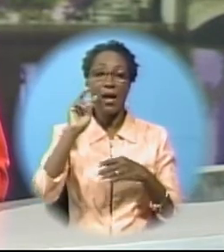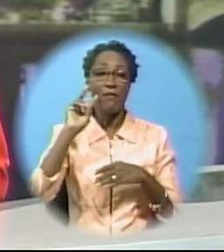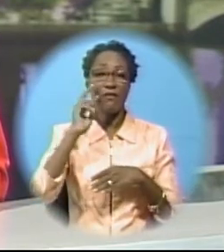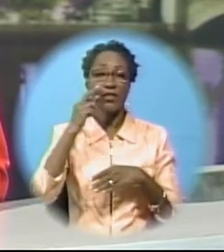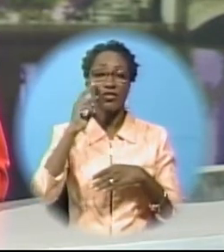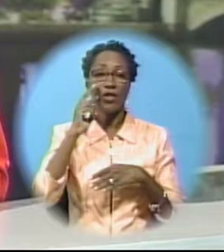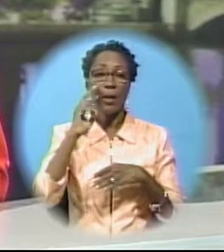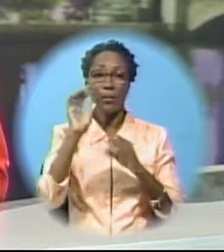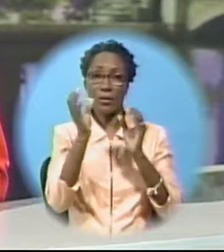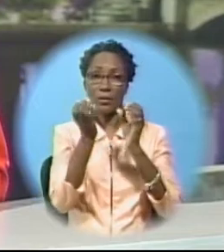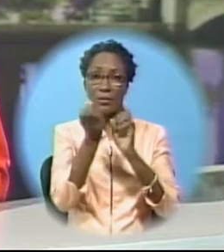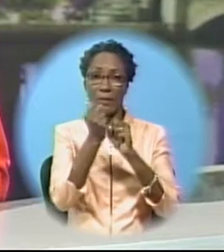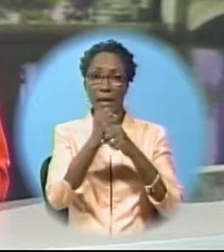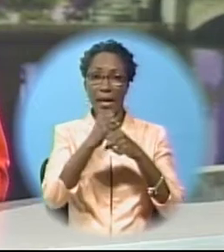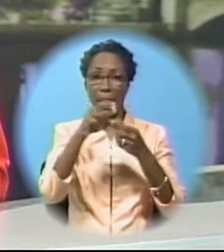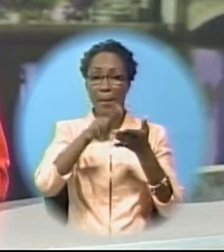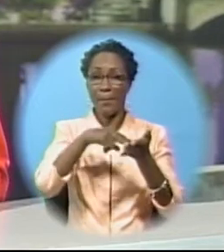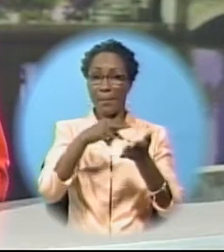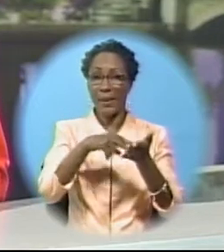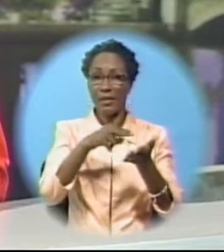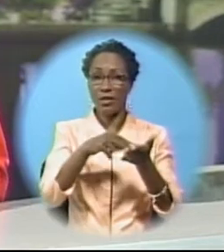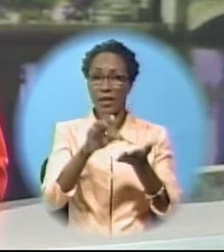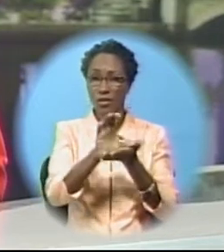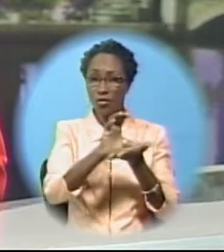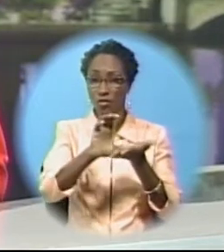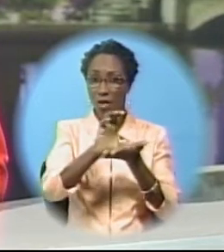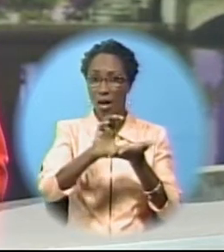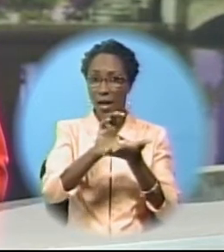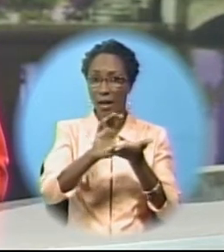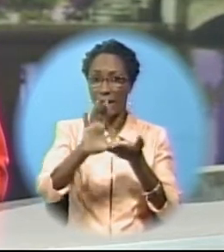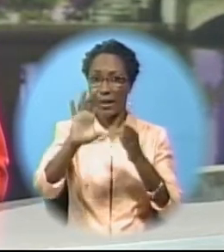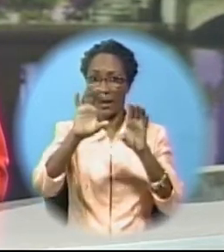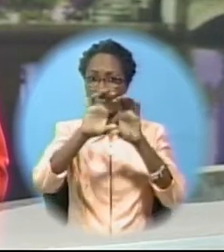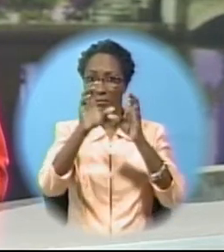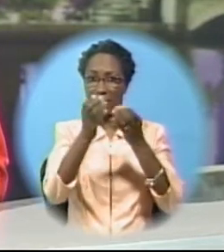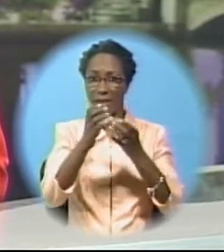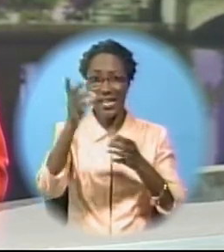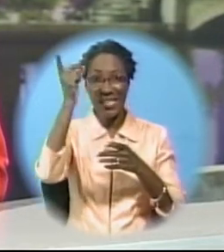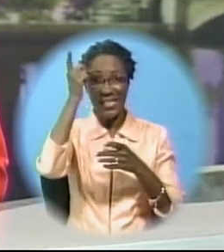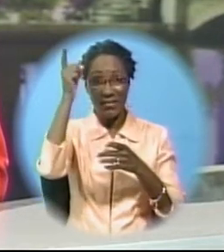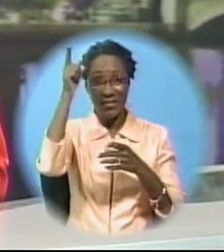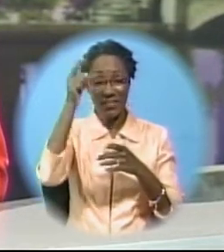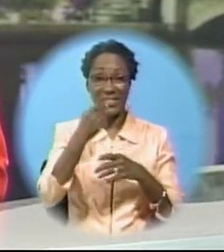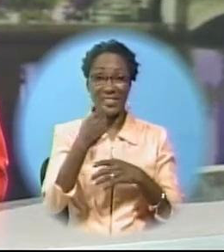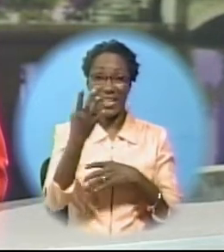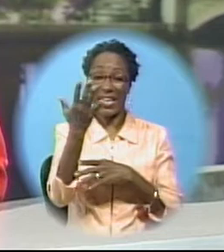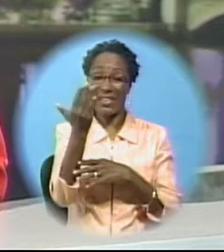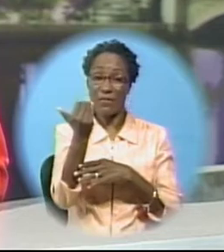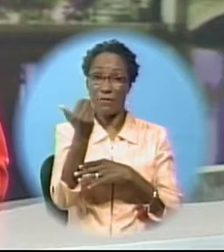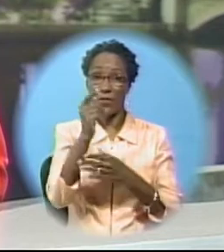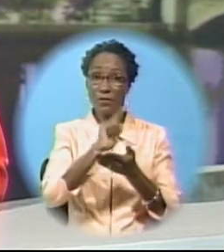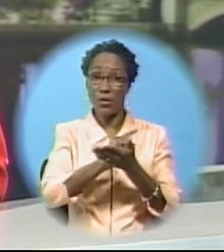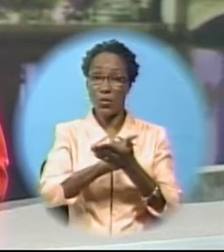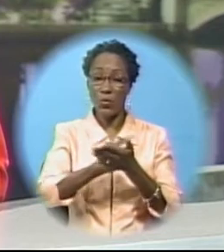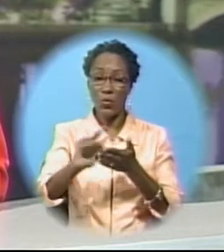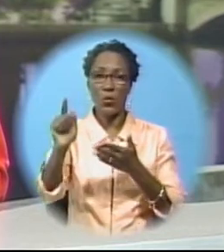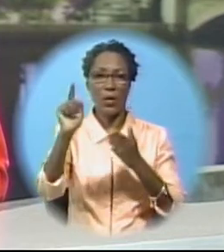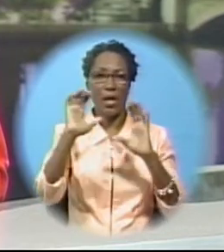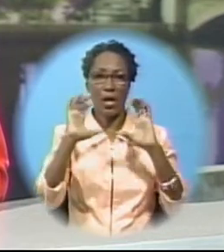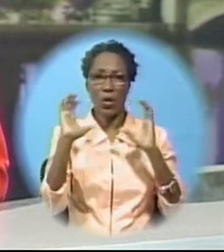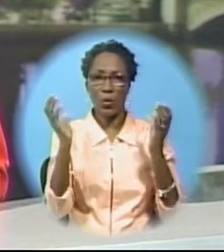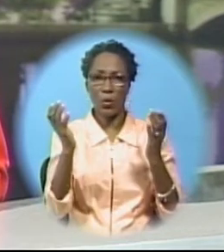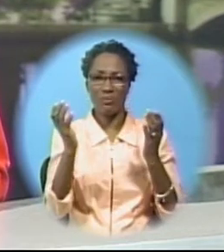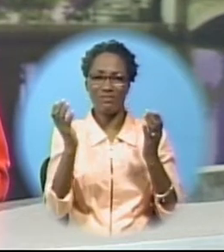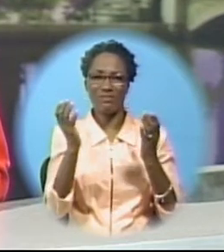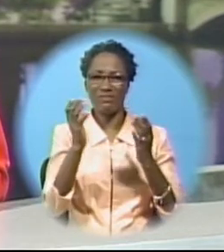and chocolate sculpting. One student, Davian Levine, says the 15-week course was not the easiest, but he has found